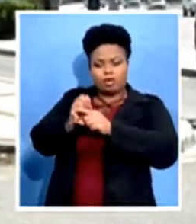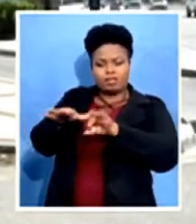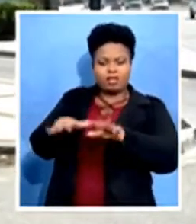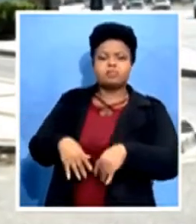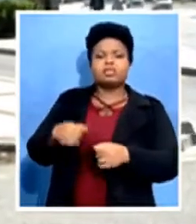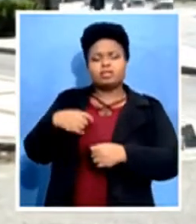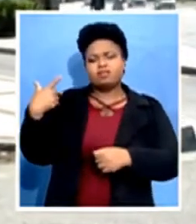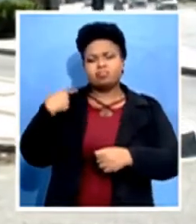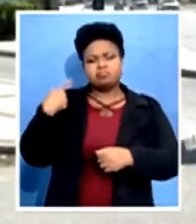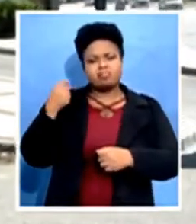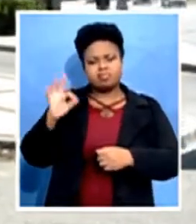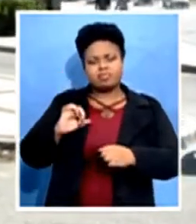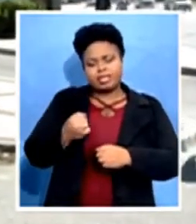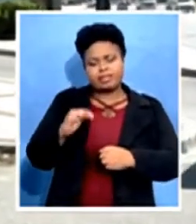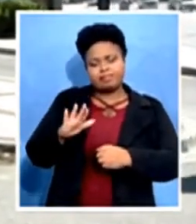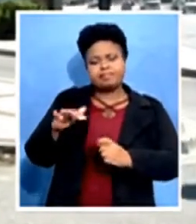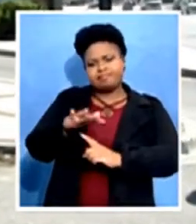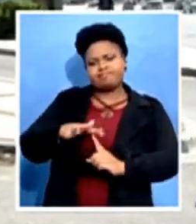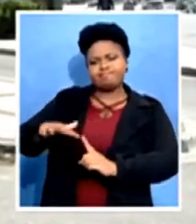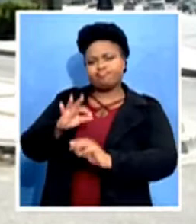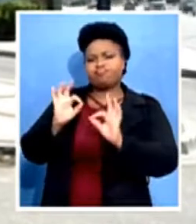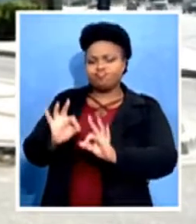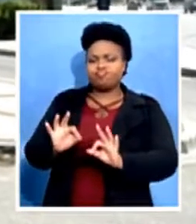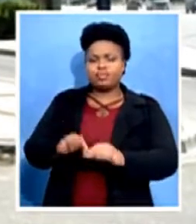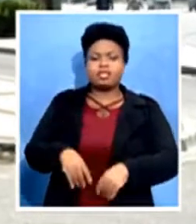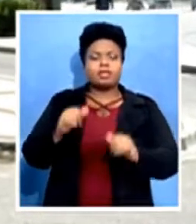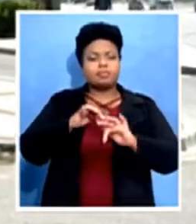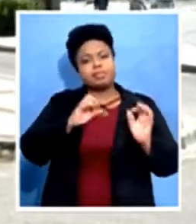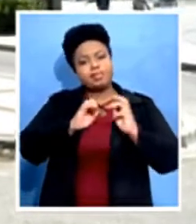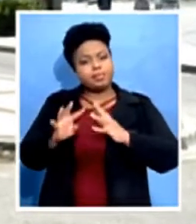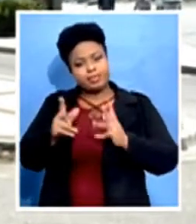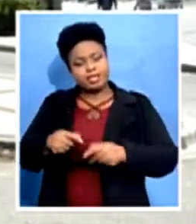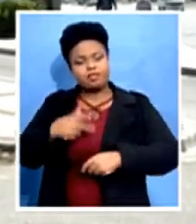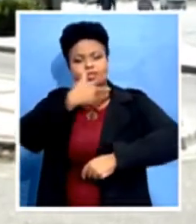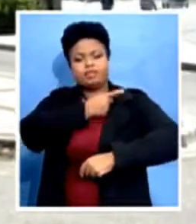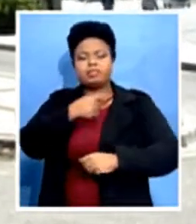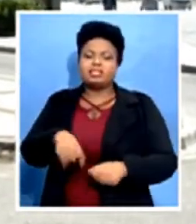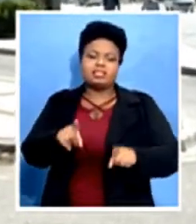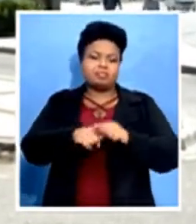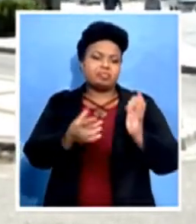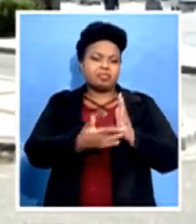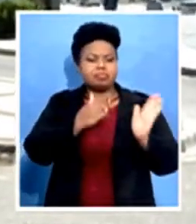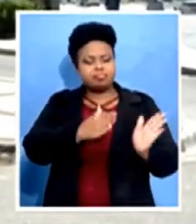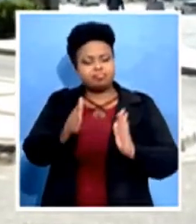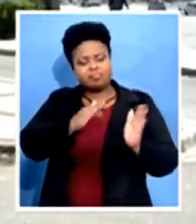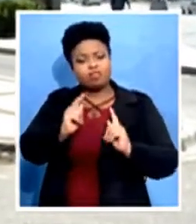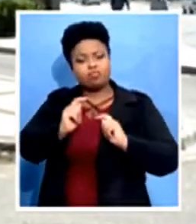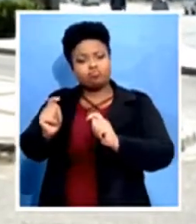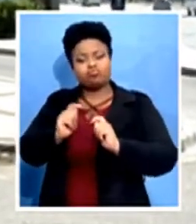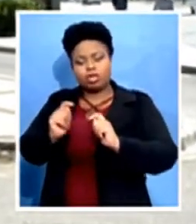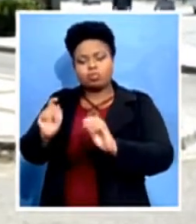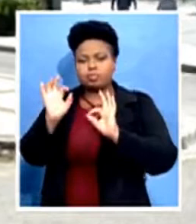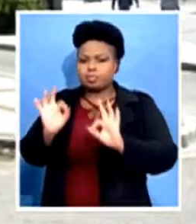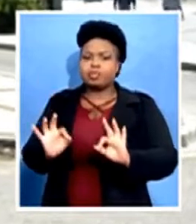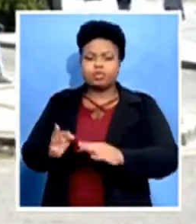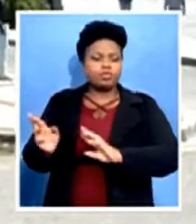good condition when people get vaccinated. So technically and also logistically, this hospital is ready right now to receive the vaccine, and inside people are